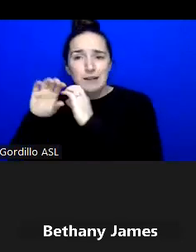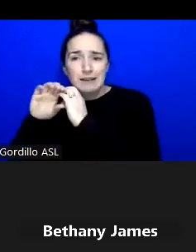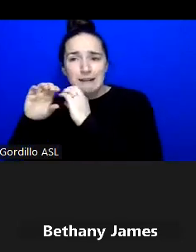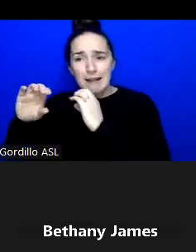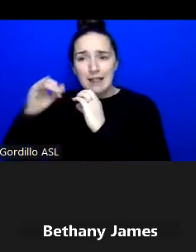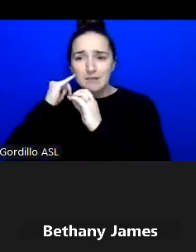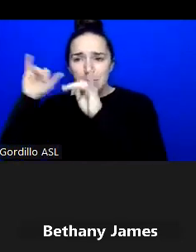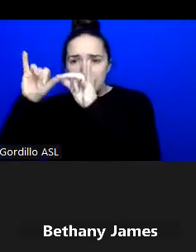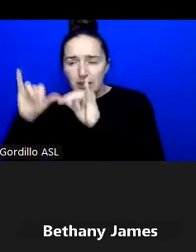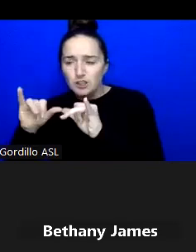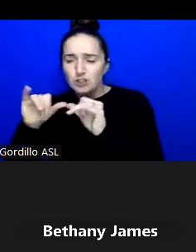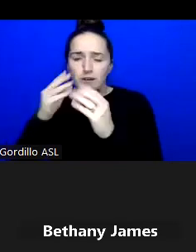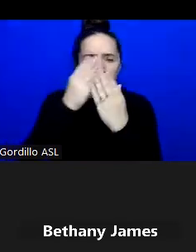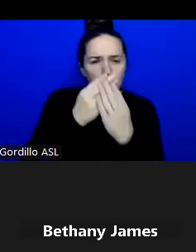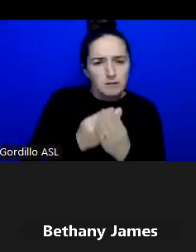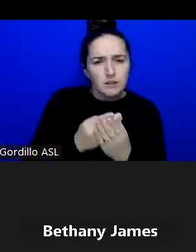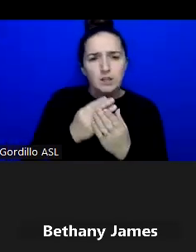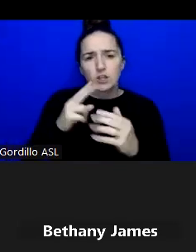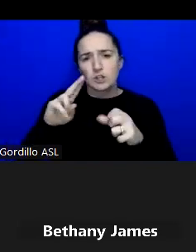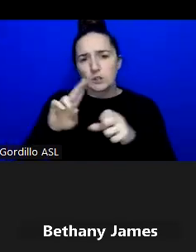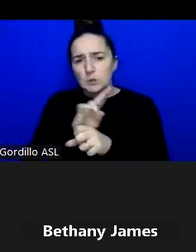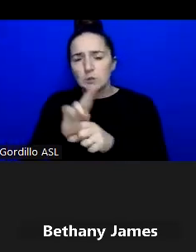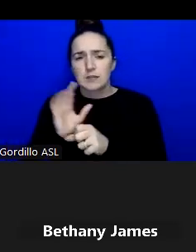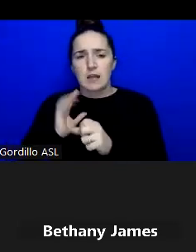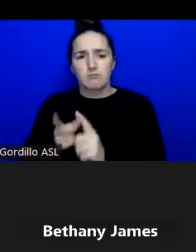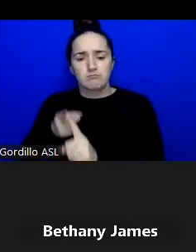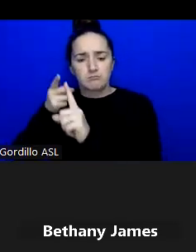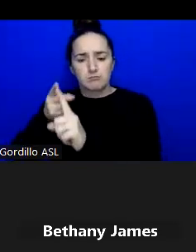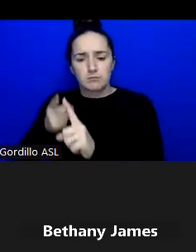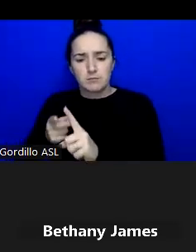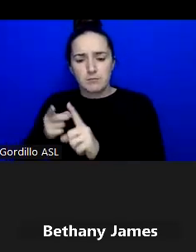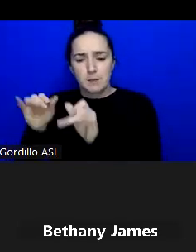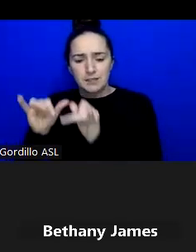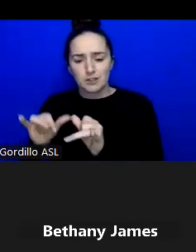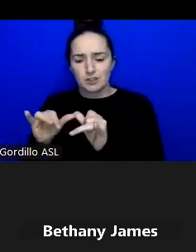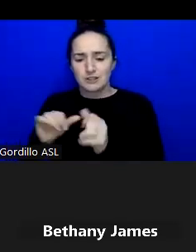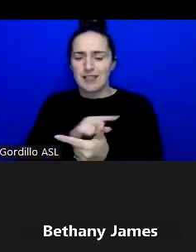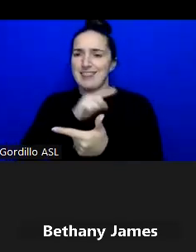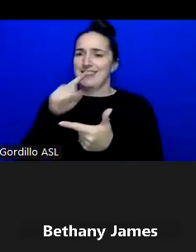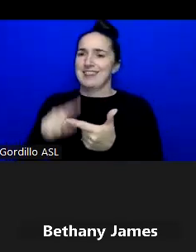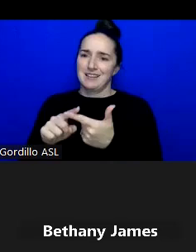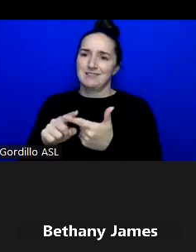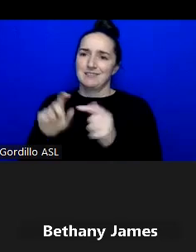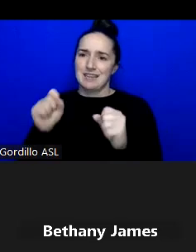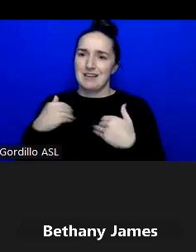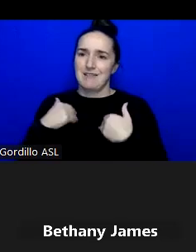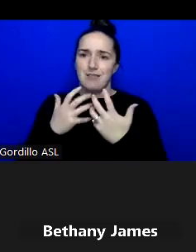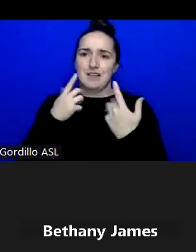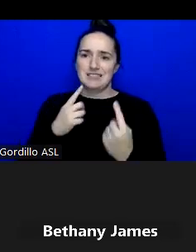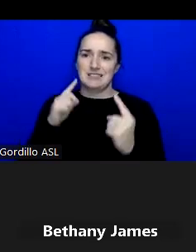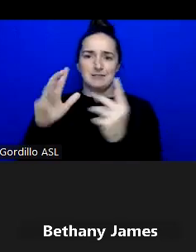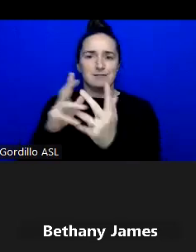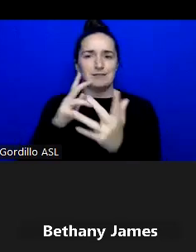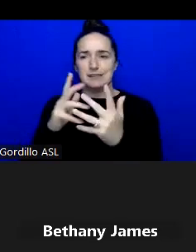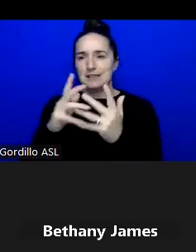I'm verifying that with, subjective outcome measures, there's lots of success that somebody can have regardless of what the brand is. But